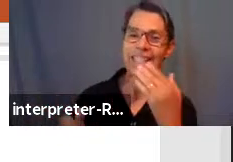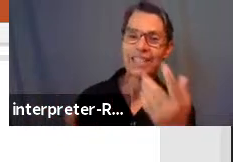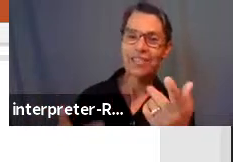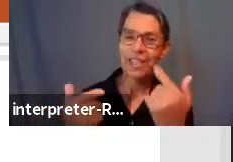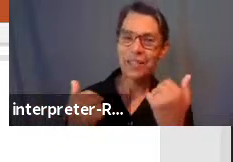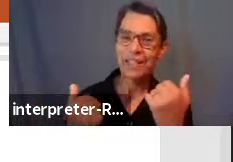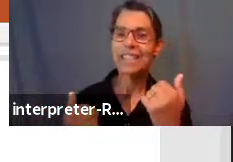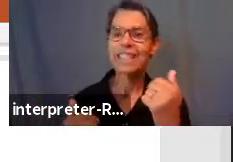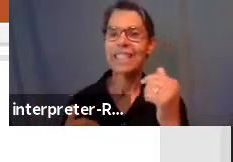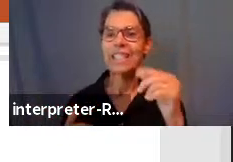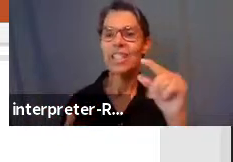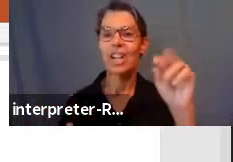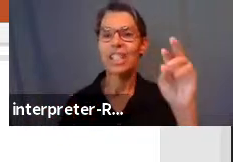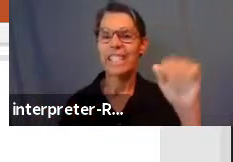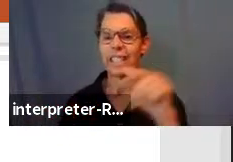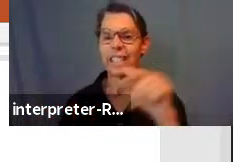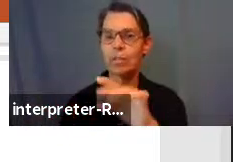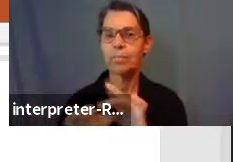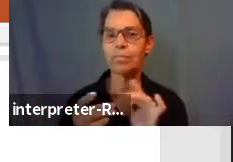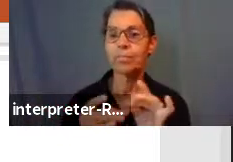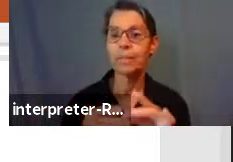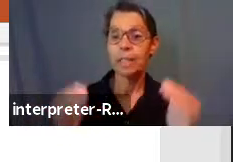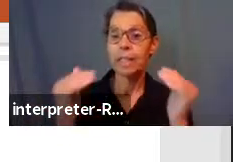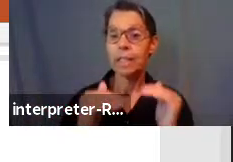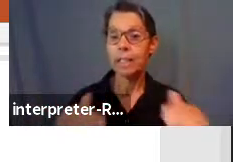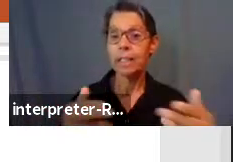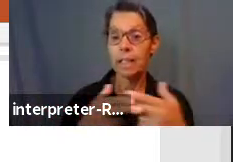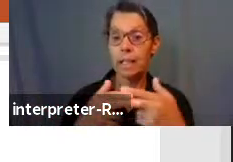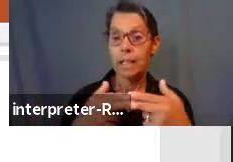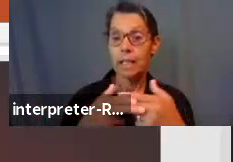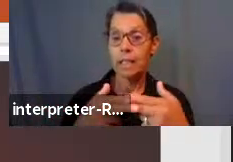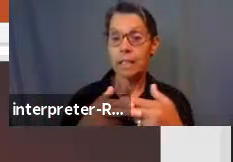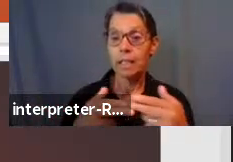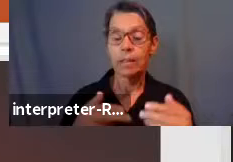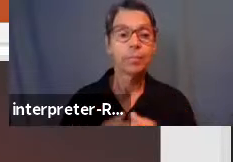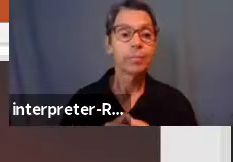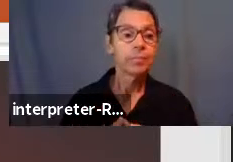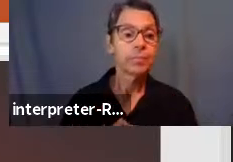think we can go to the next slide.